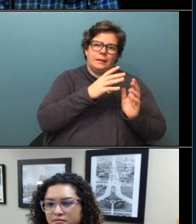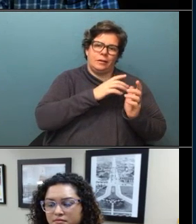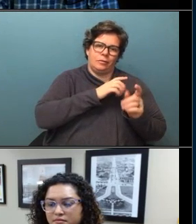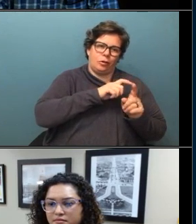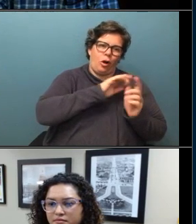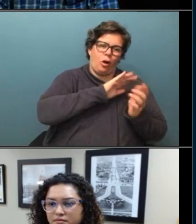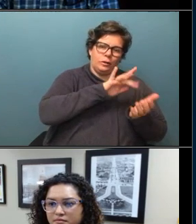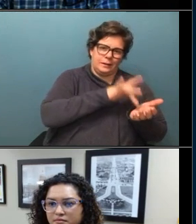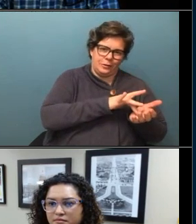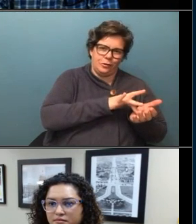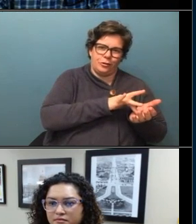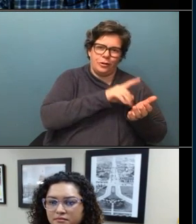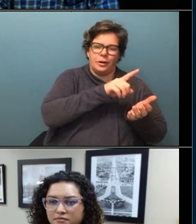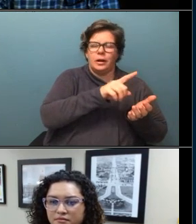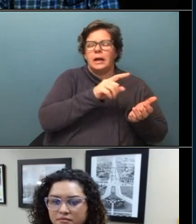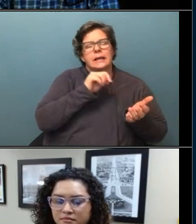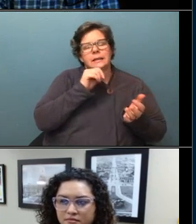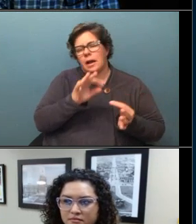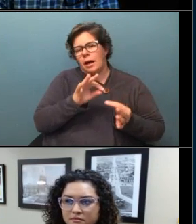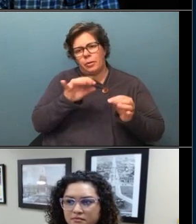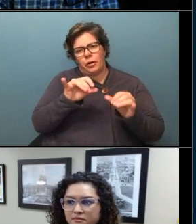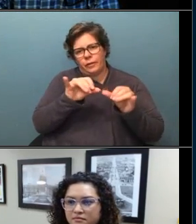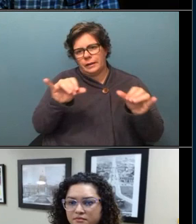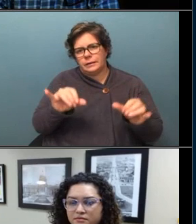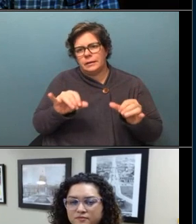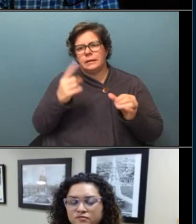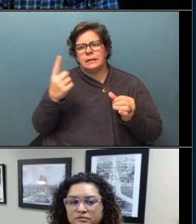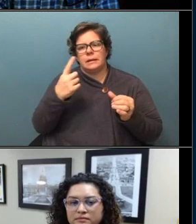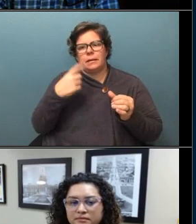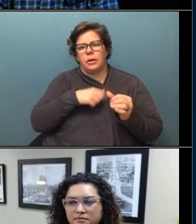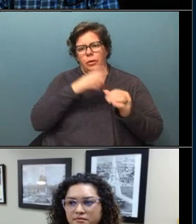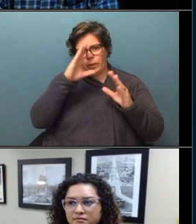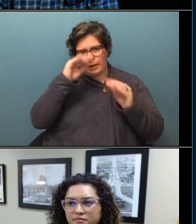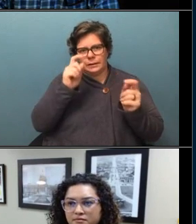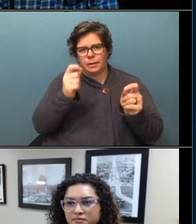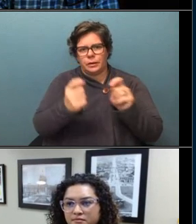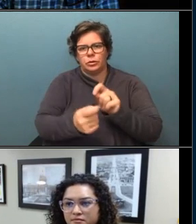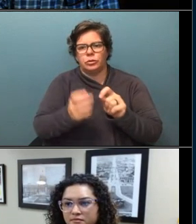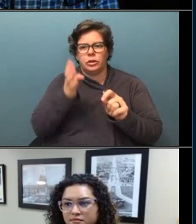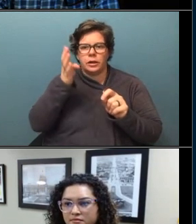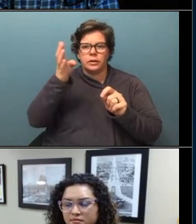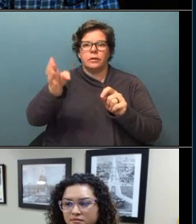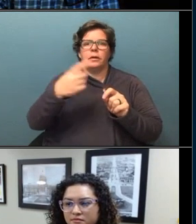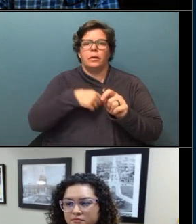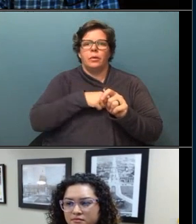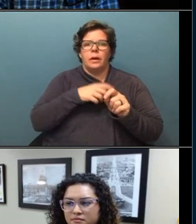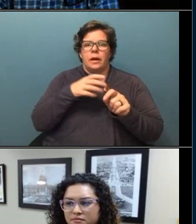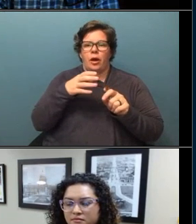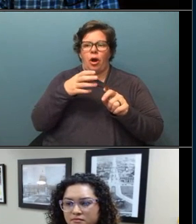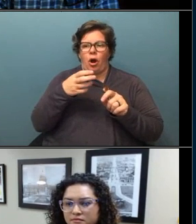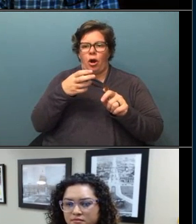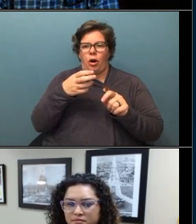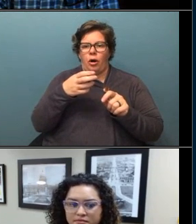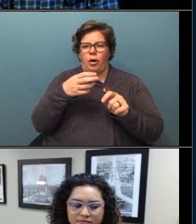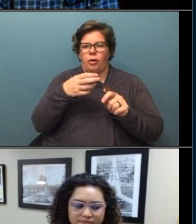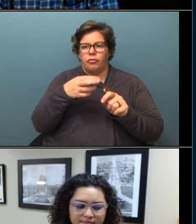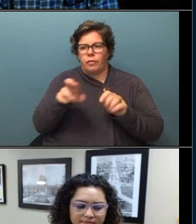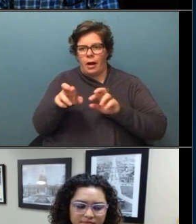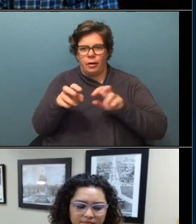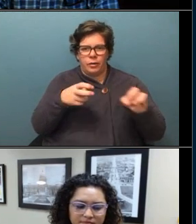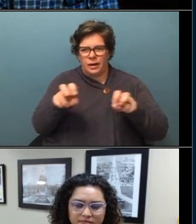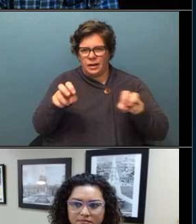Washington. So that's not ideal. That is something that is expected to change in the future, where routing will be based on the